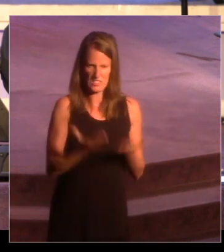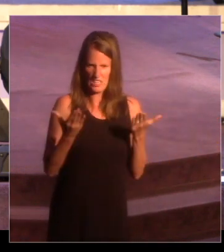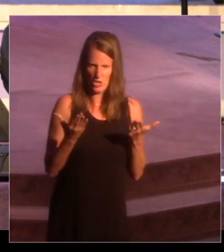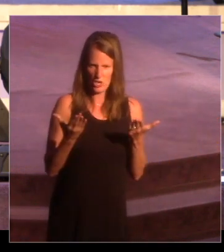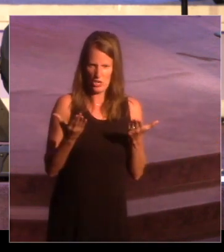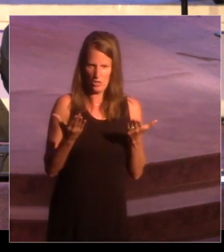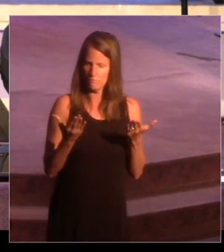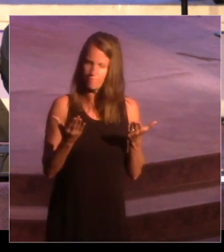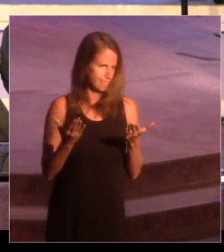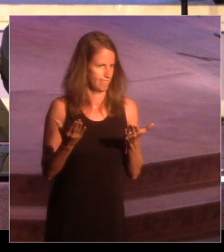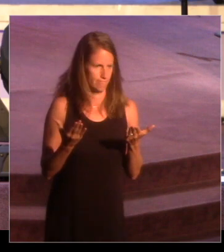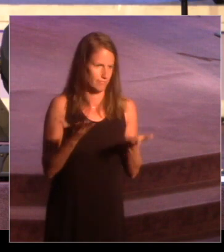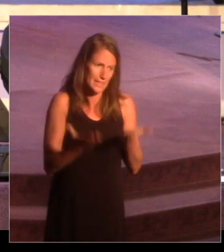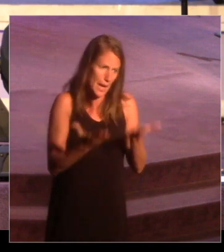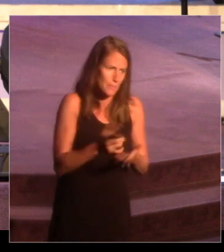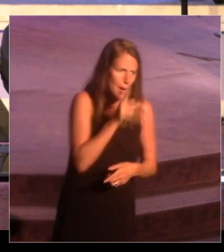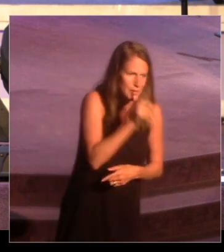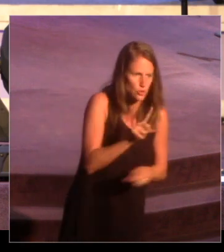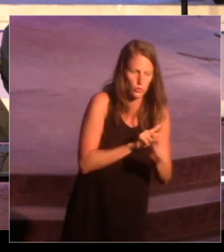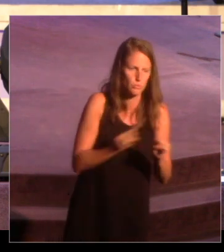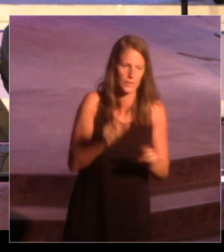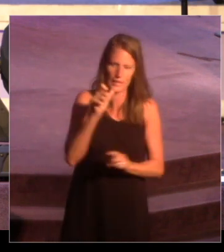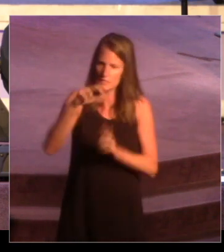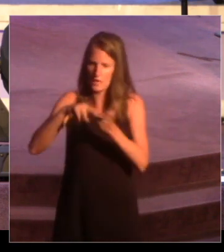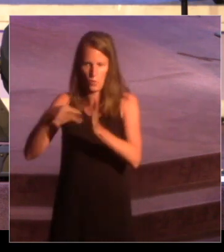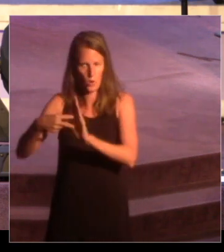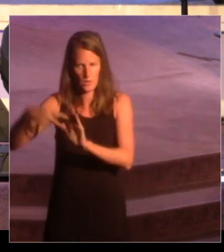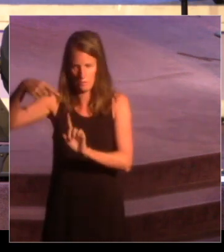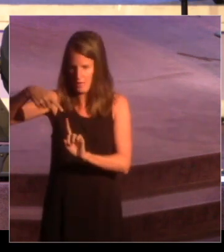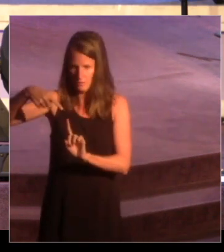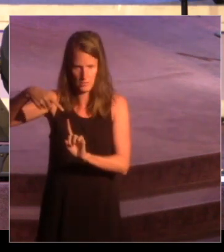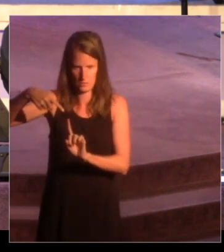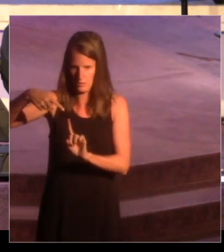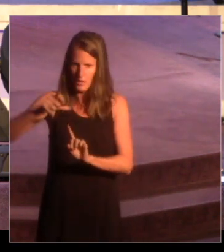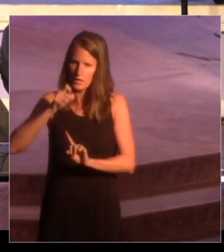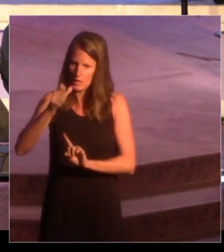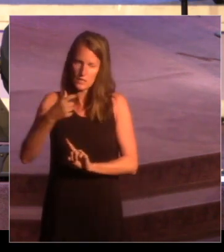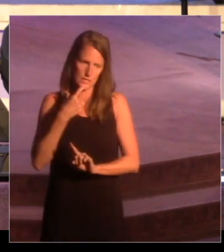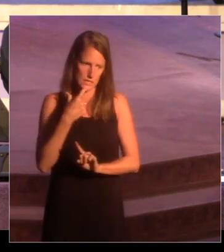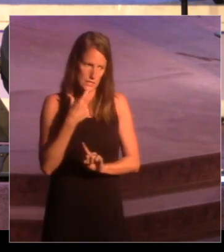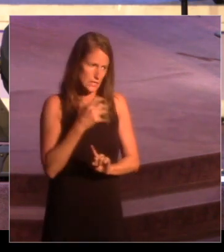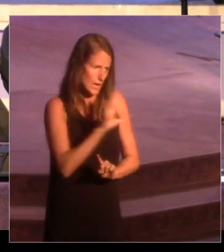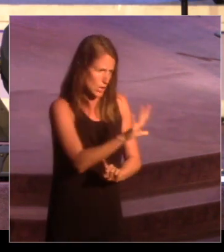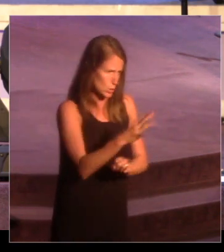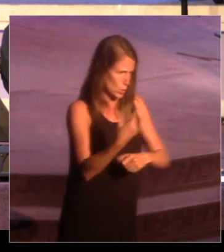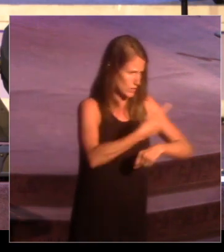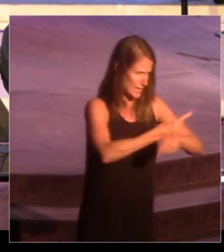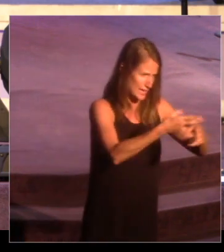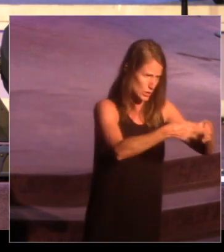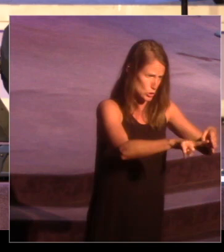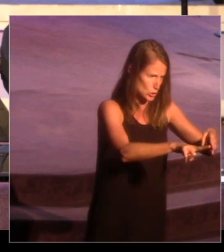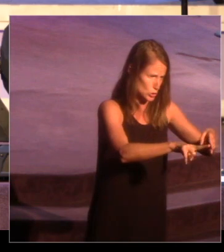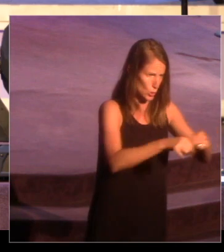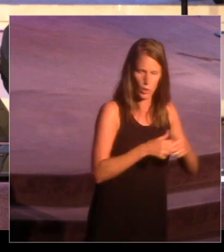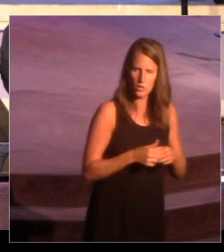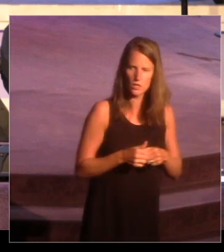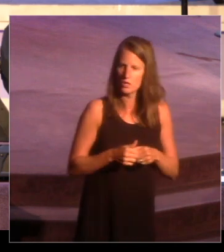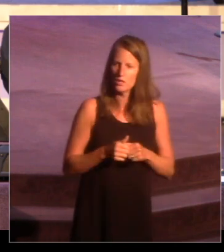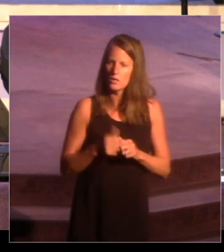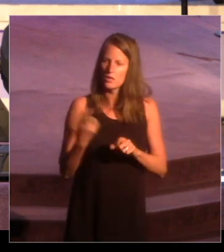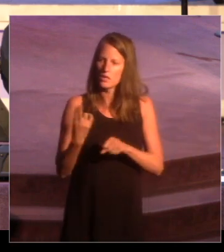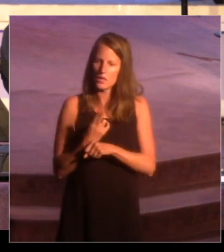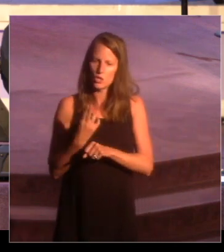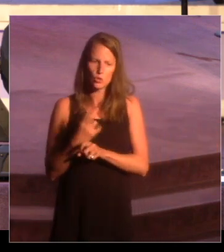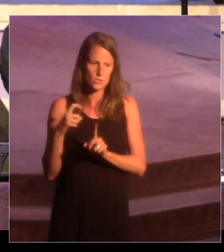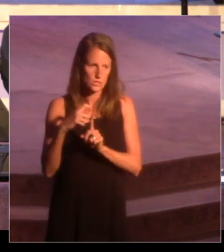most of it. That may be true, but that's actually not his point here. He doesn't say the days are short. He uses a moral word.